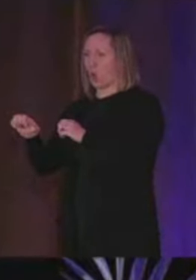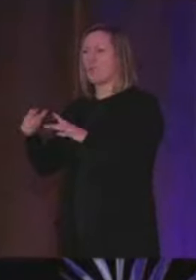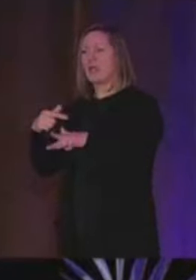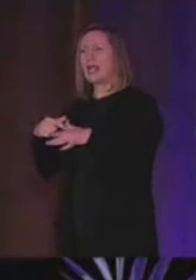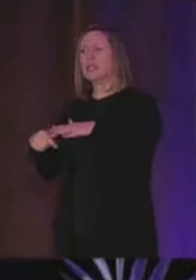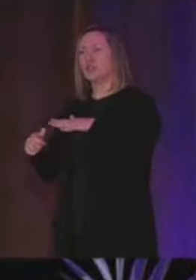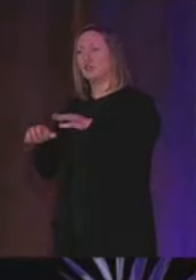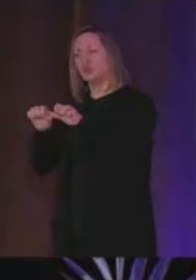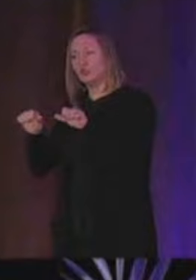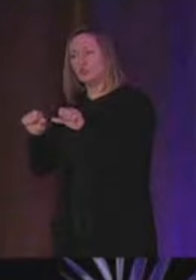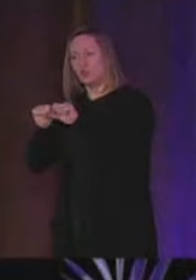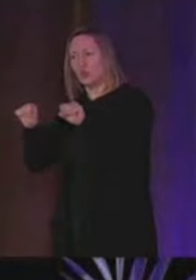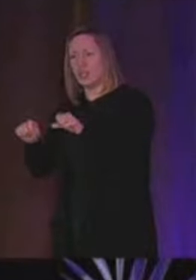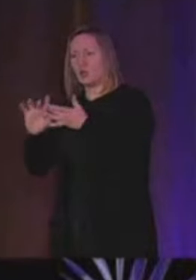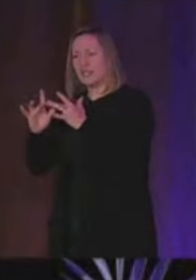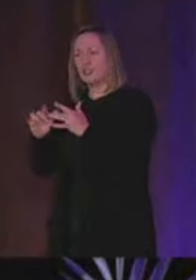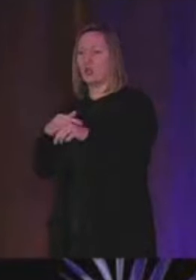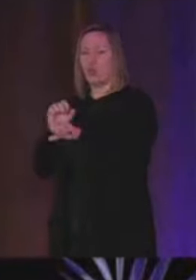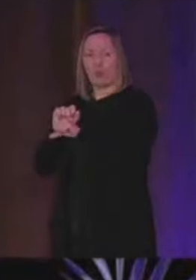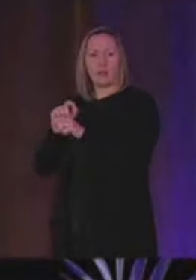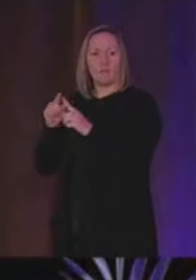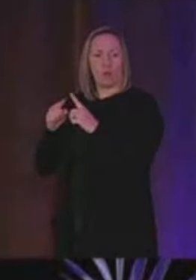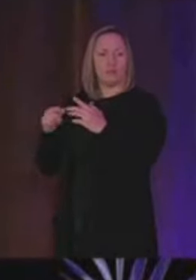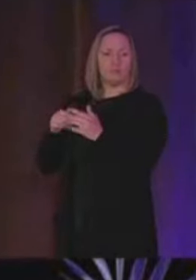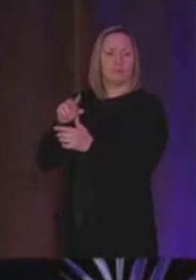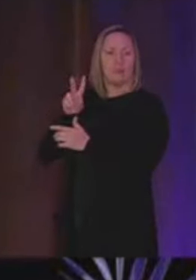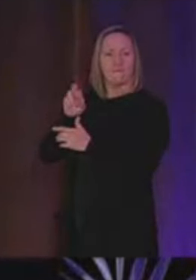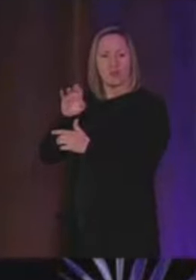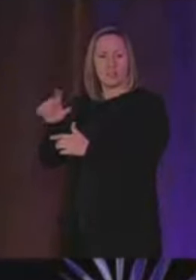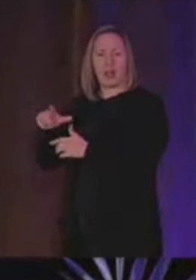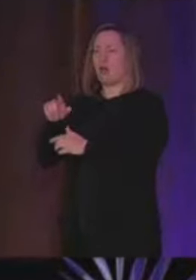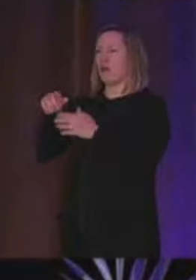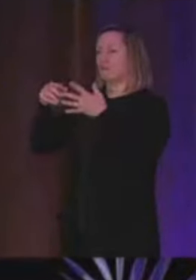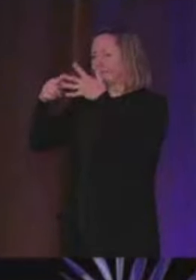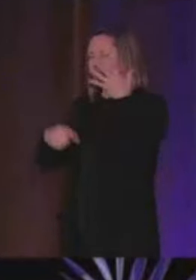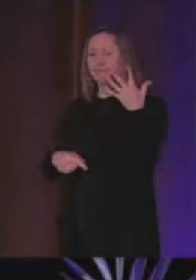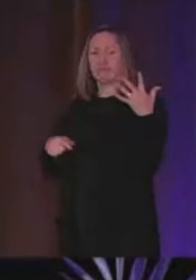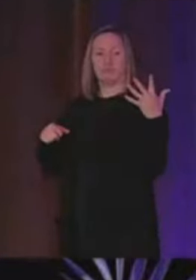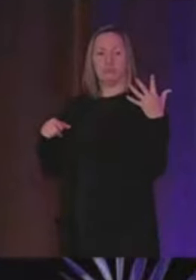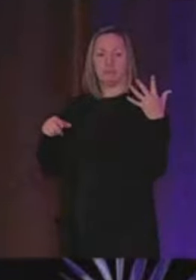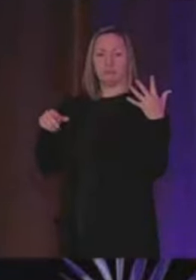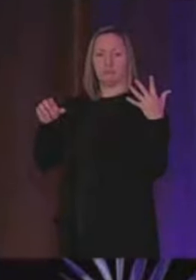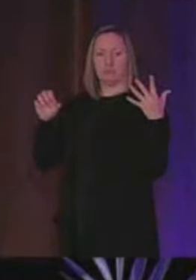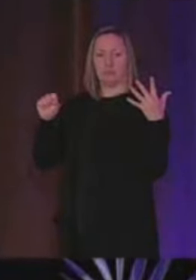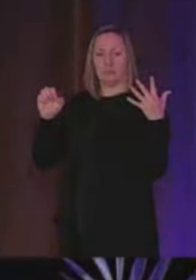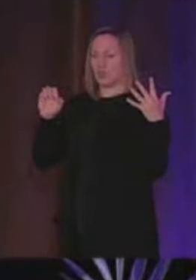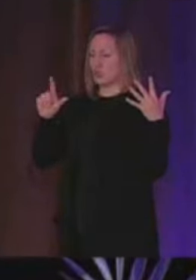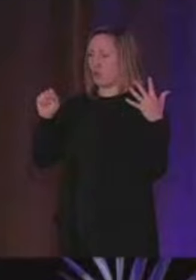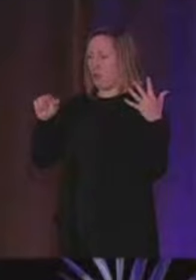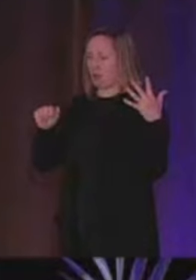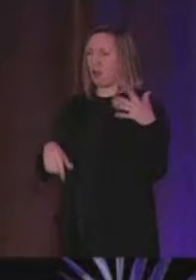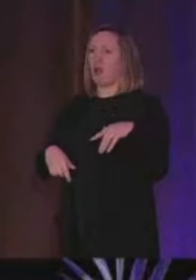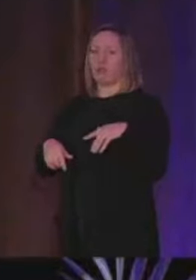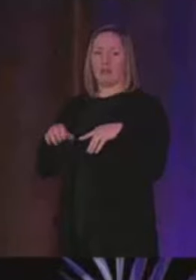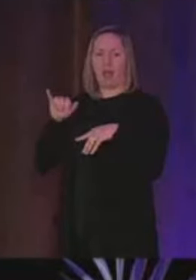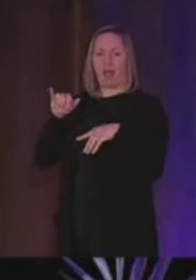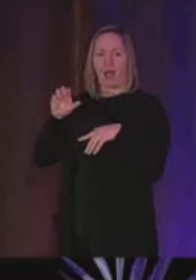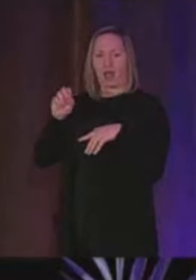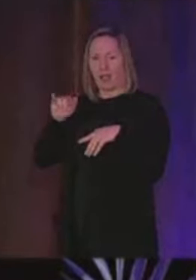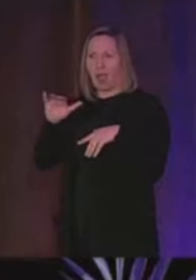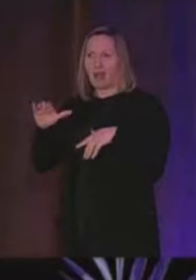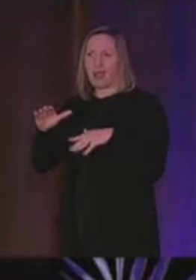done for top tech companies such as Vercel, Linear, Solana, and iconic entertainment